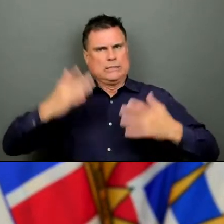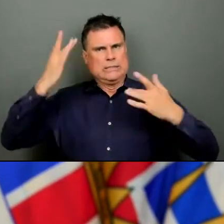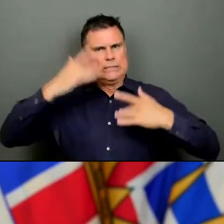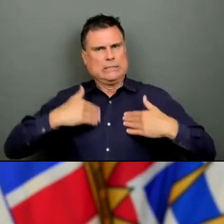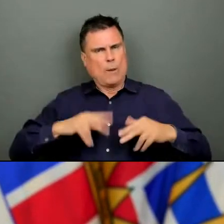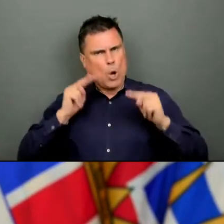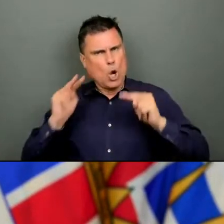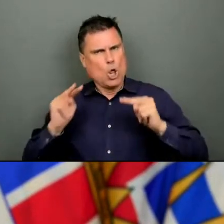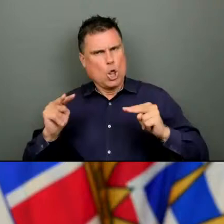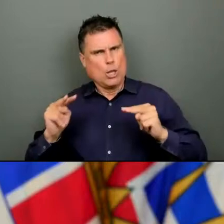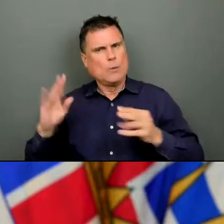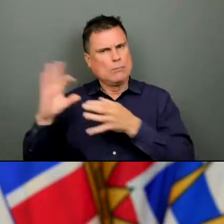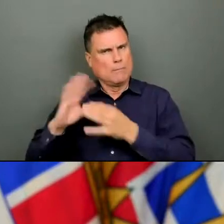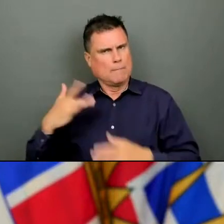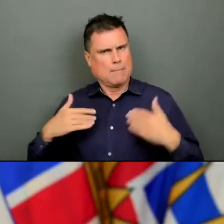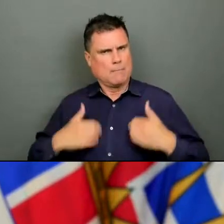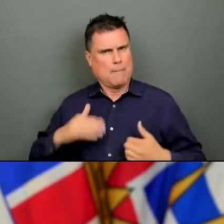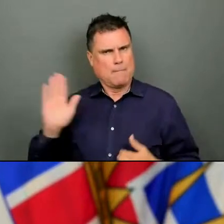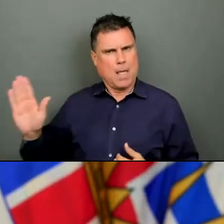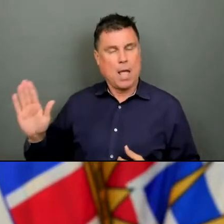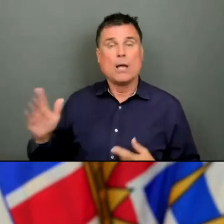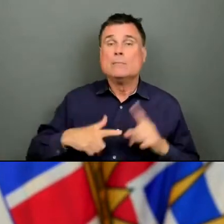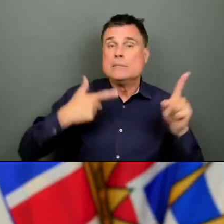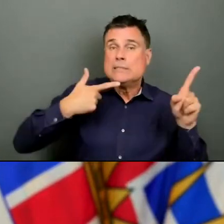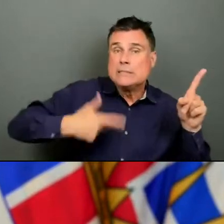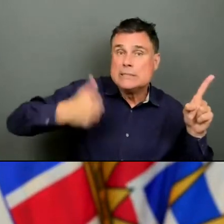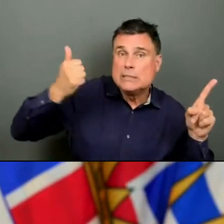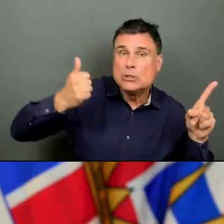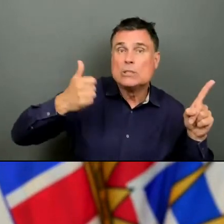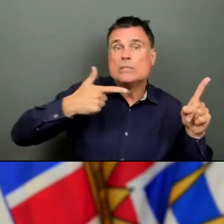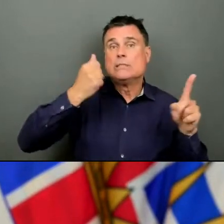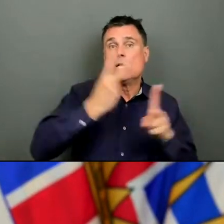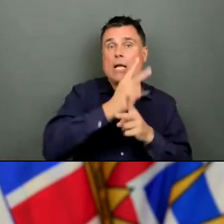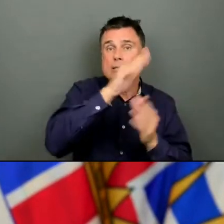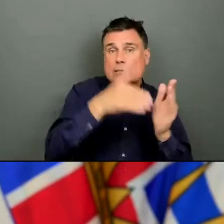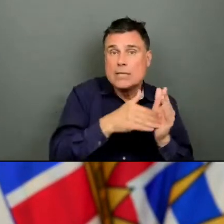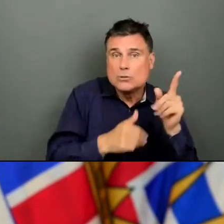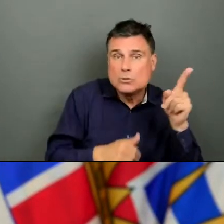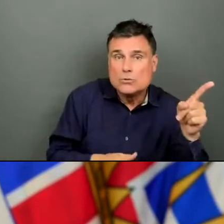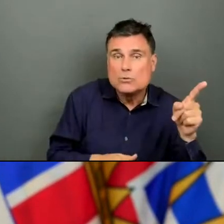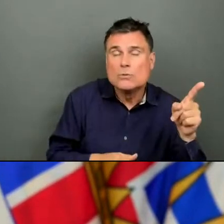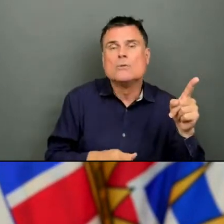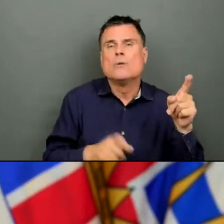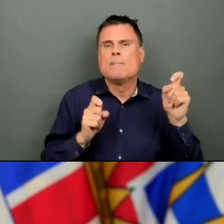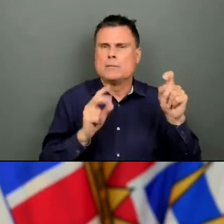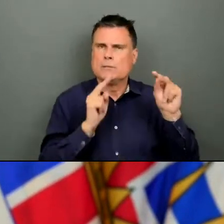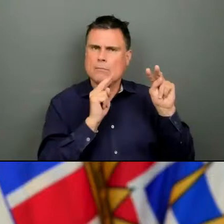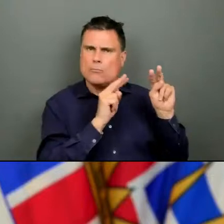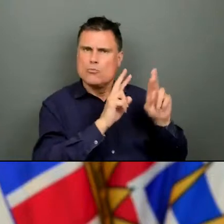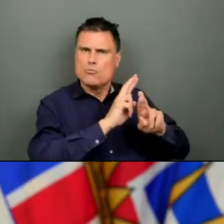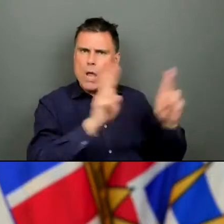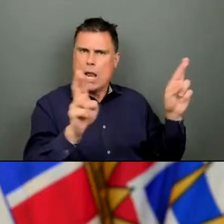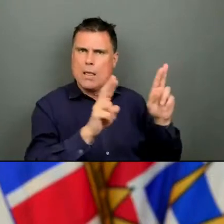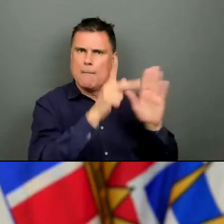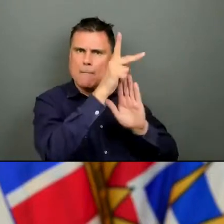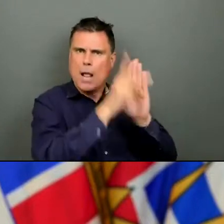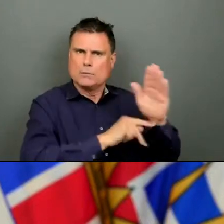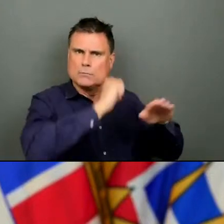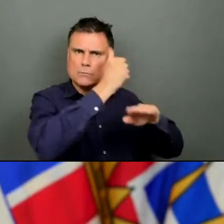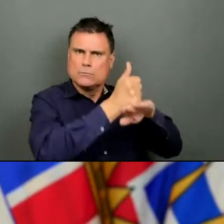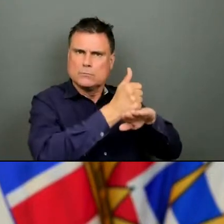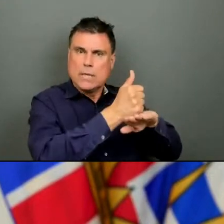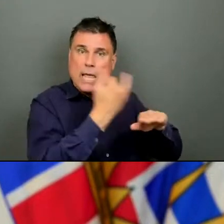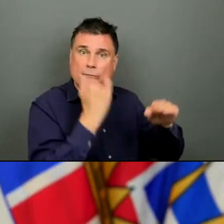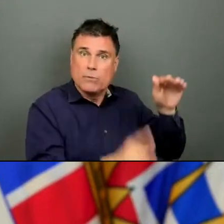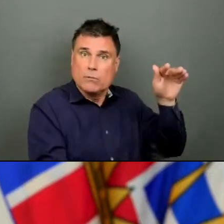settings, particularly long-term care homes, we'll need to have our outbreak management and our outbreak